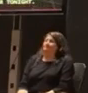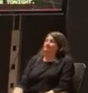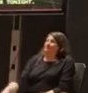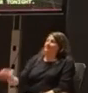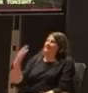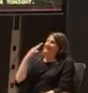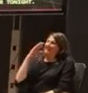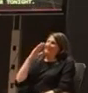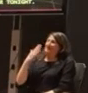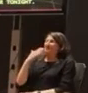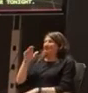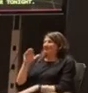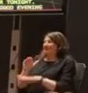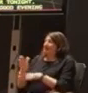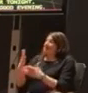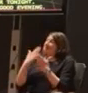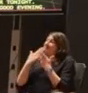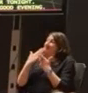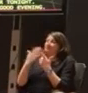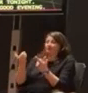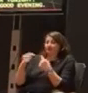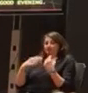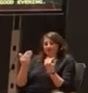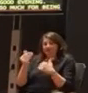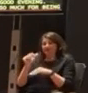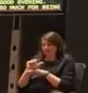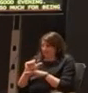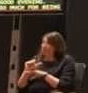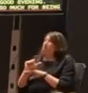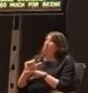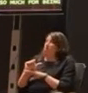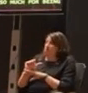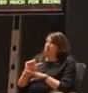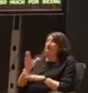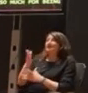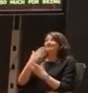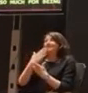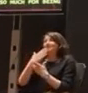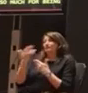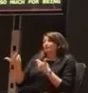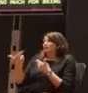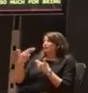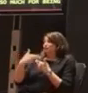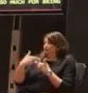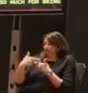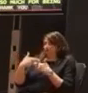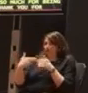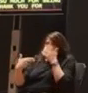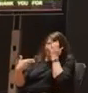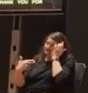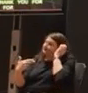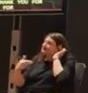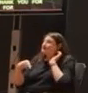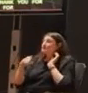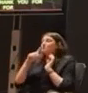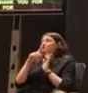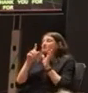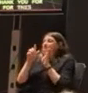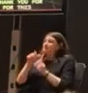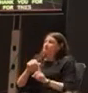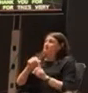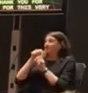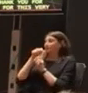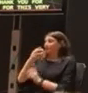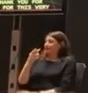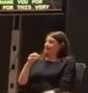Hi, good evening. Thank you so much for being here. And thank you for joining us for this very special edition of